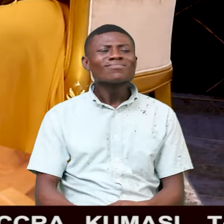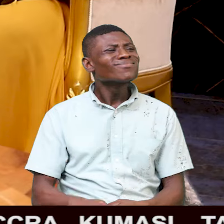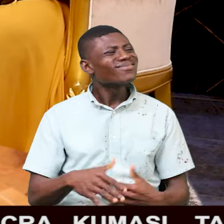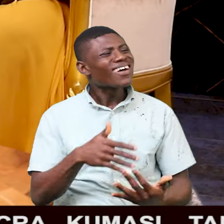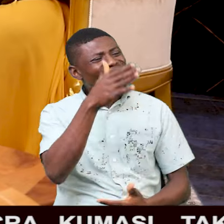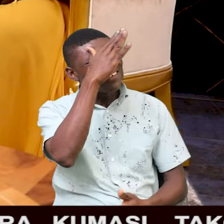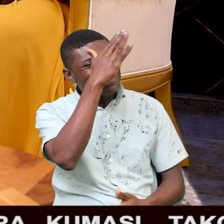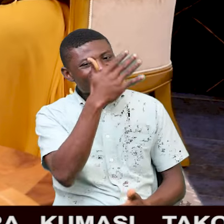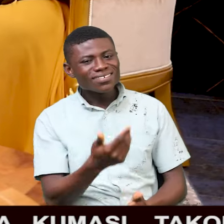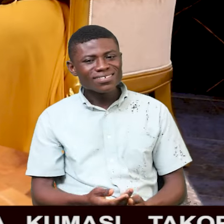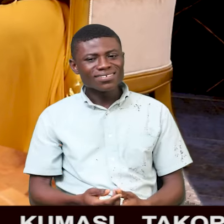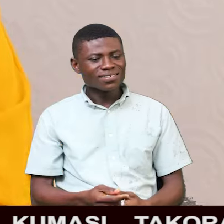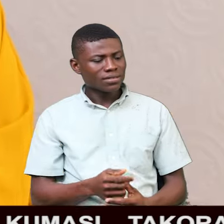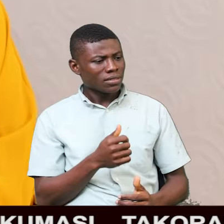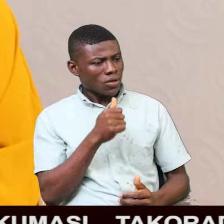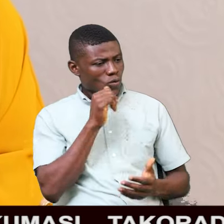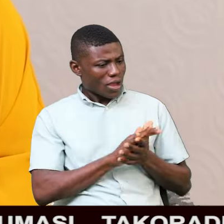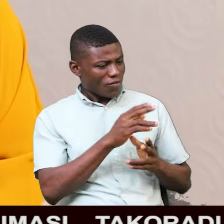ah, papa. What do you